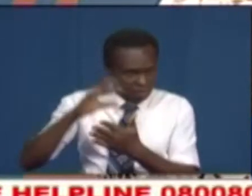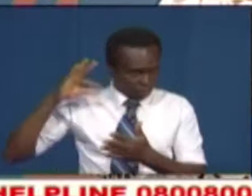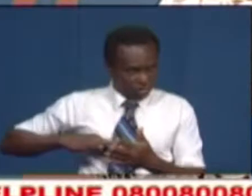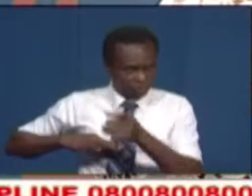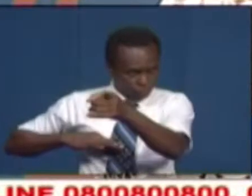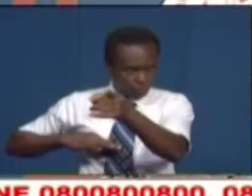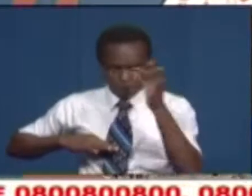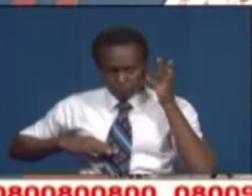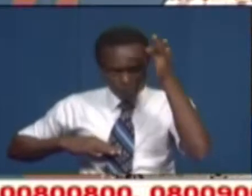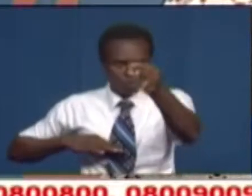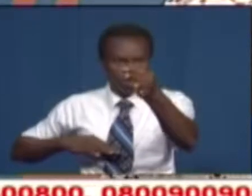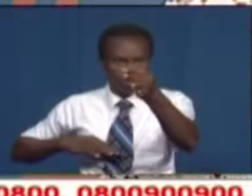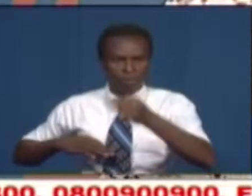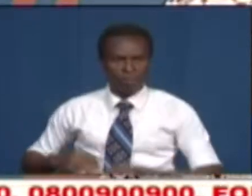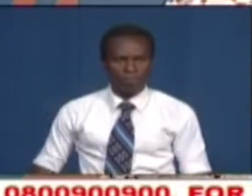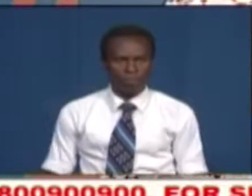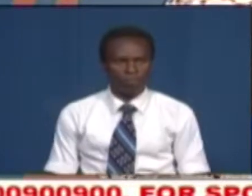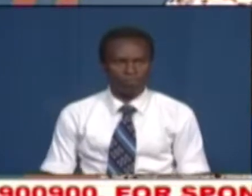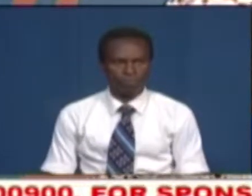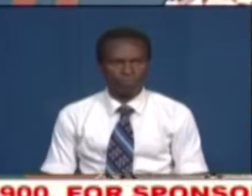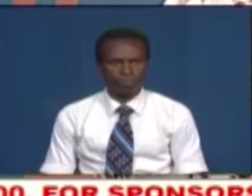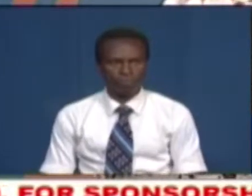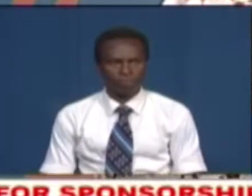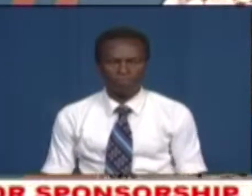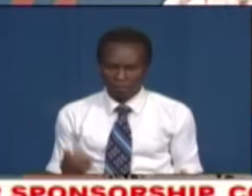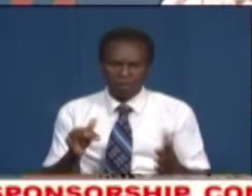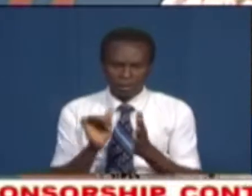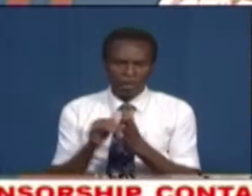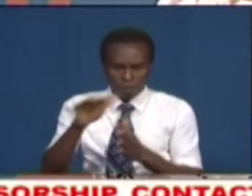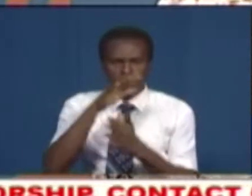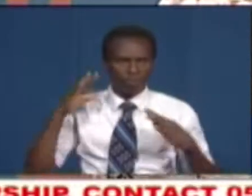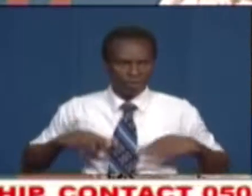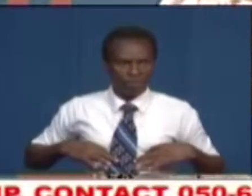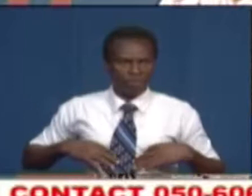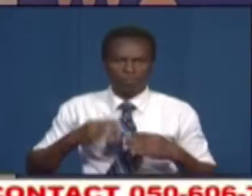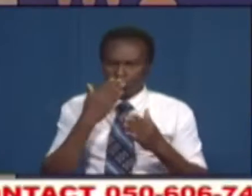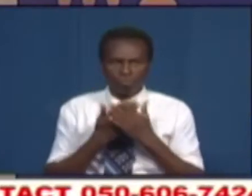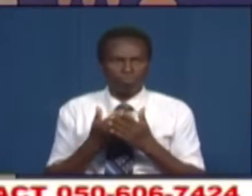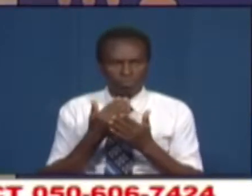I think it will give us a lot of benefits at the end of it all. So,